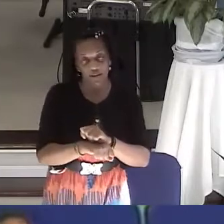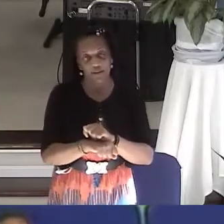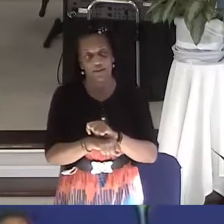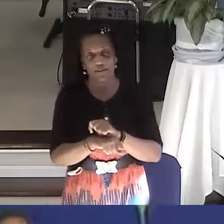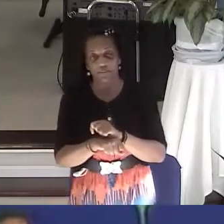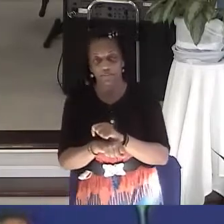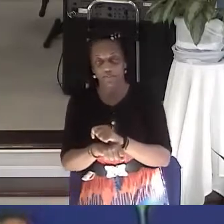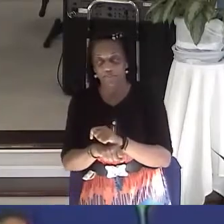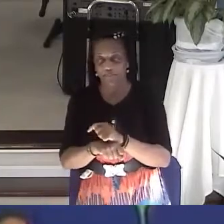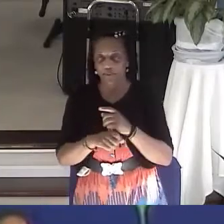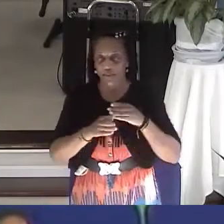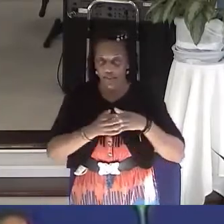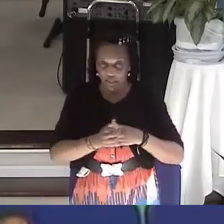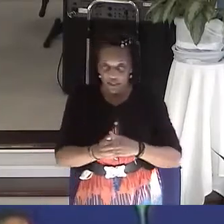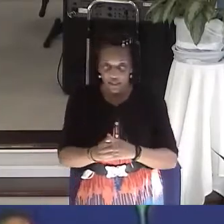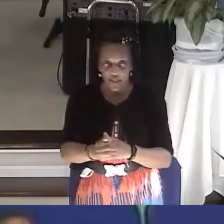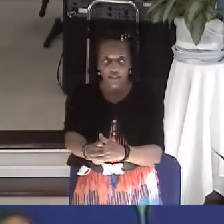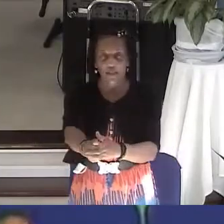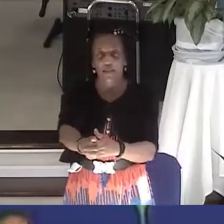As I open the door to the tabernacle,